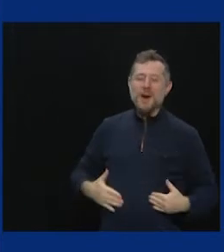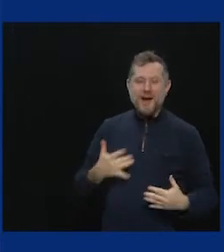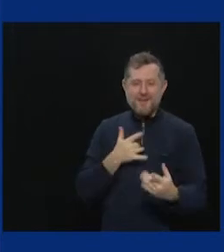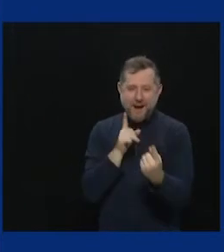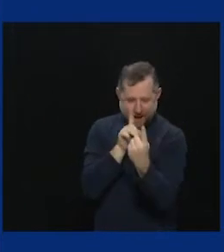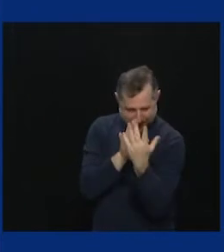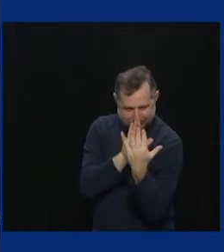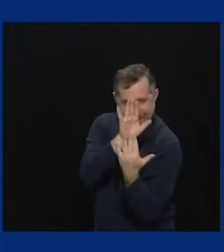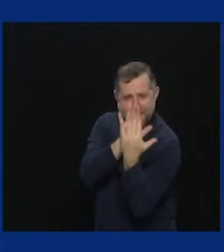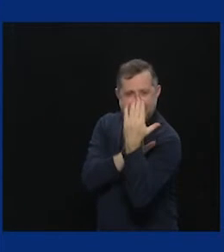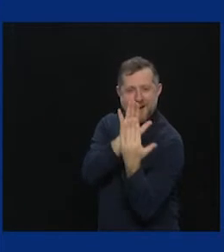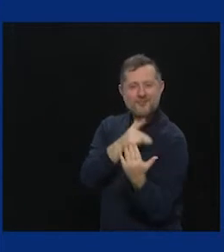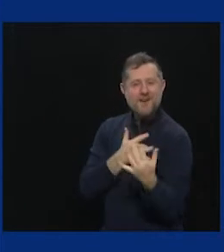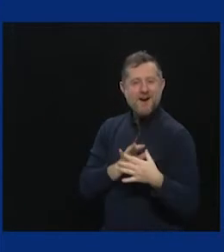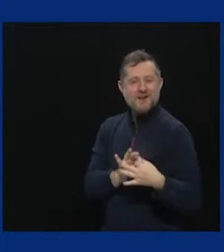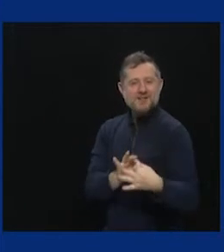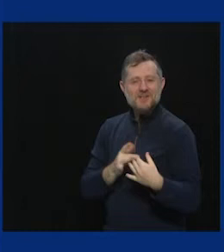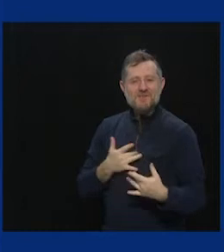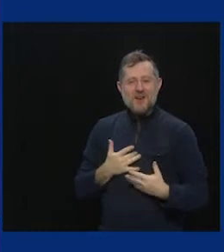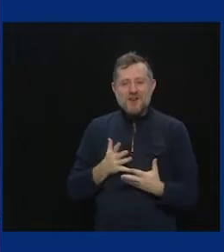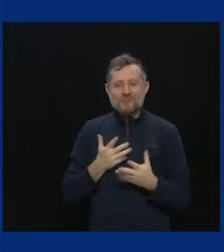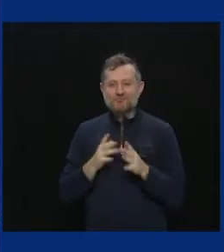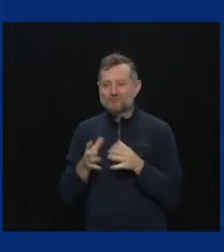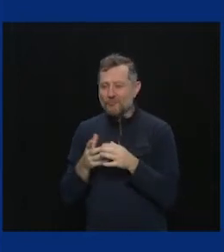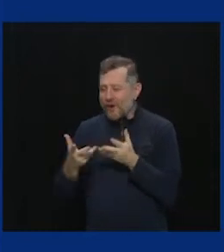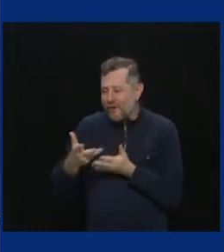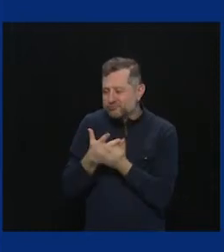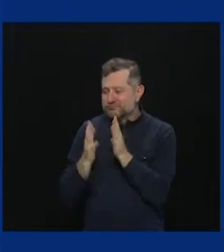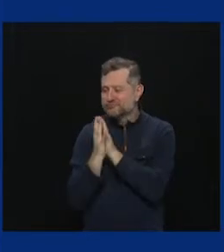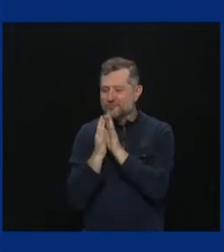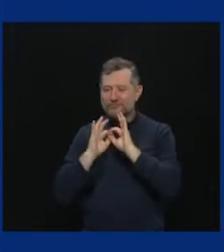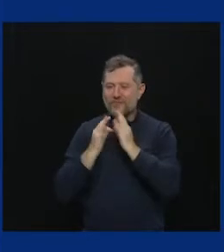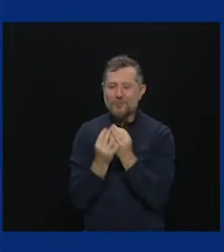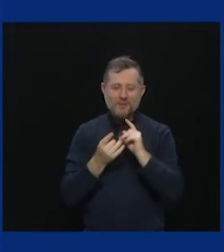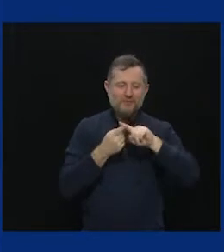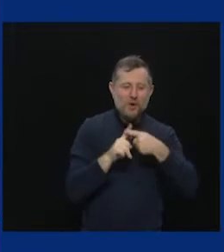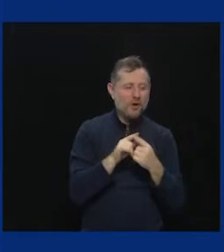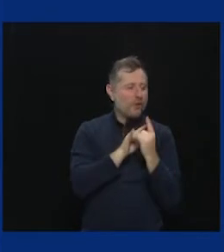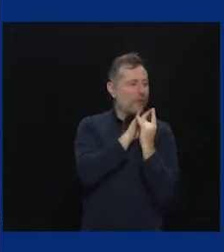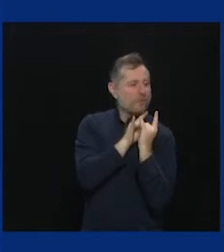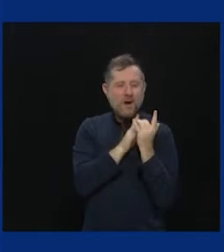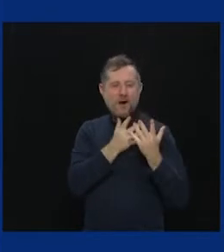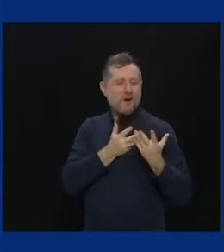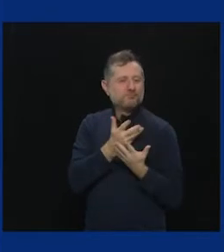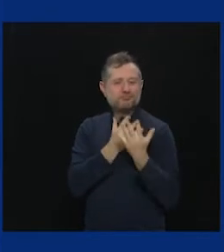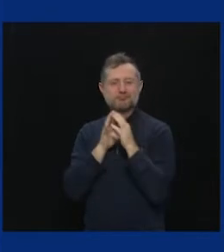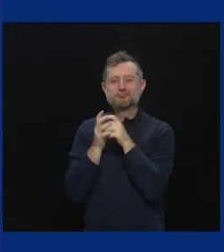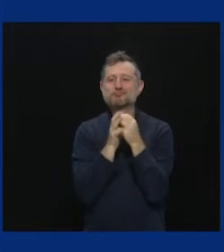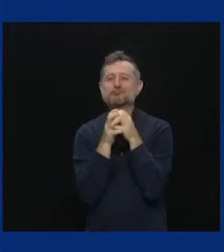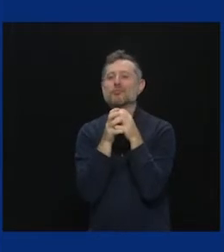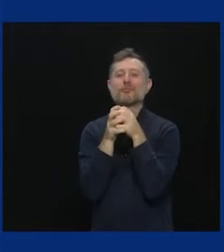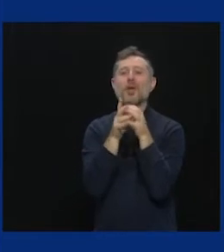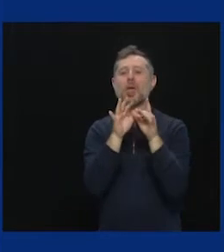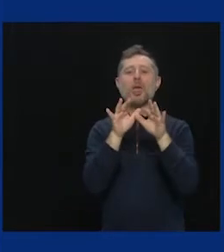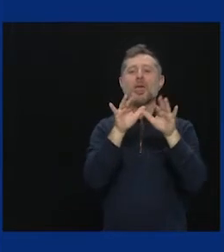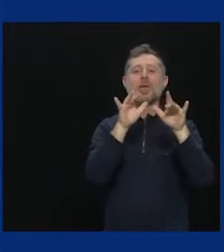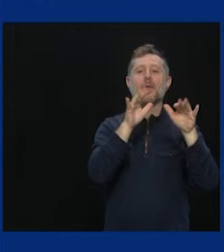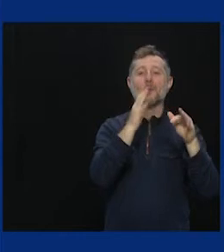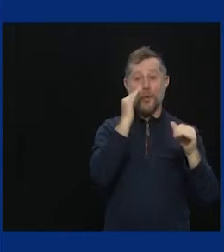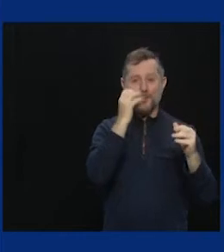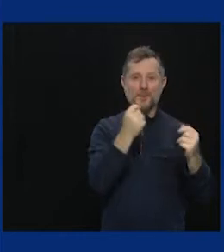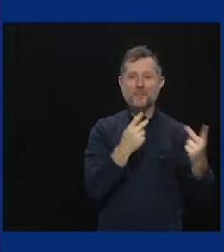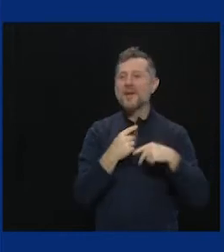travel with friends or families or romantic partners, or they hope to come back with a romantic partner, depending on where they